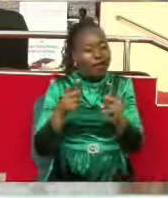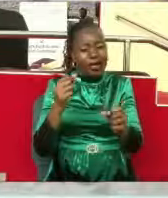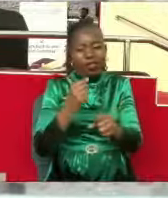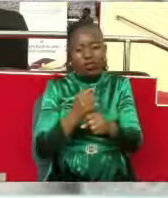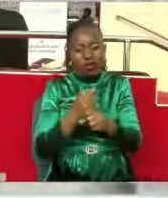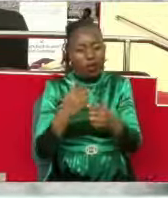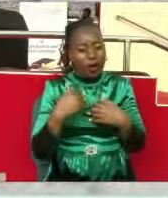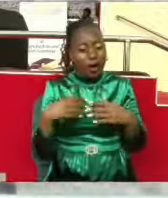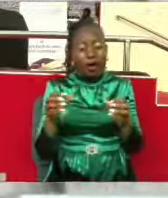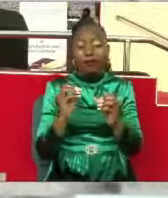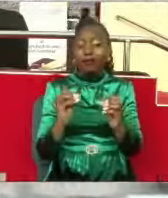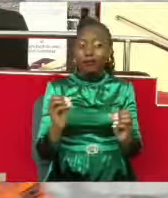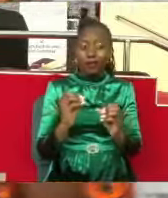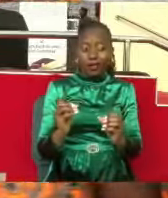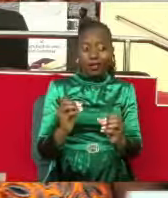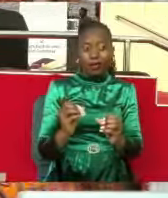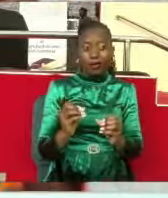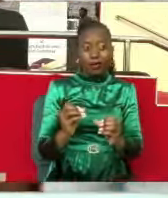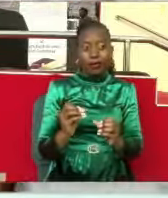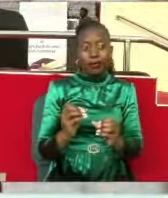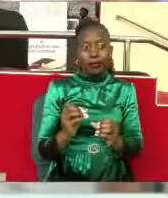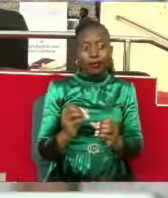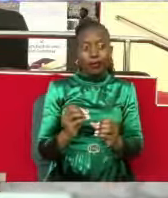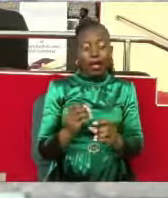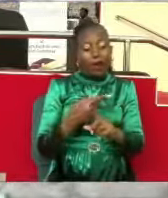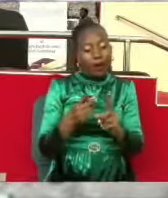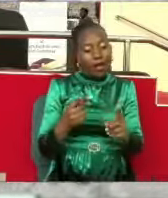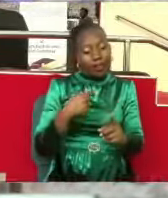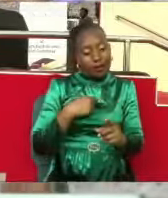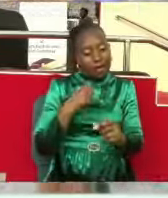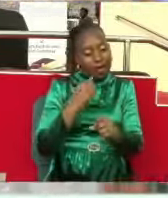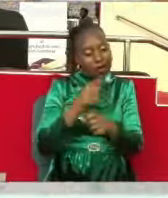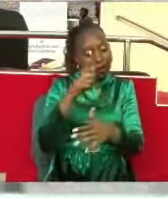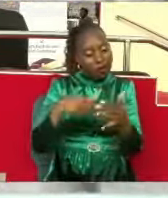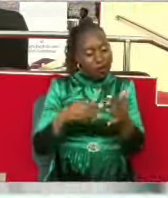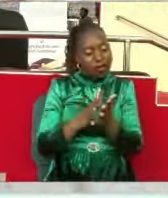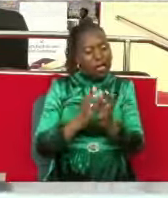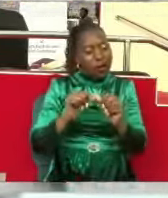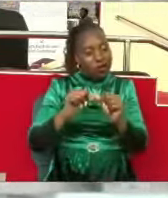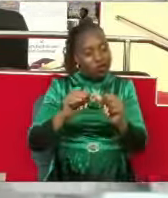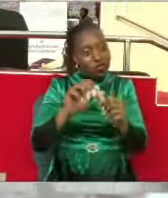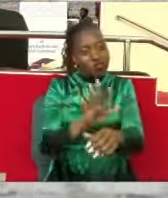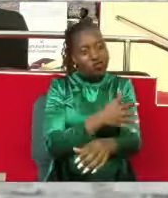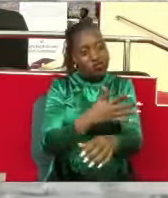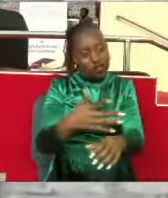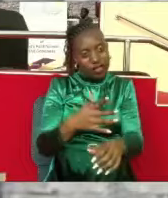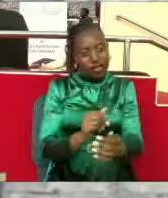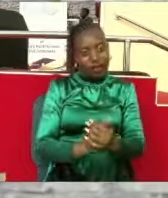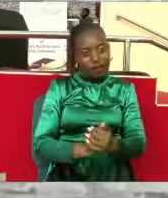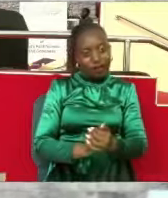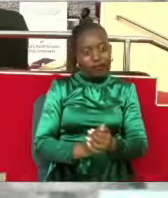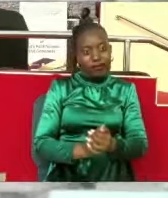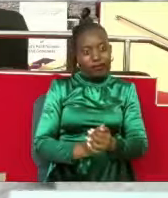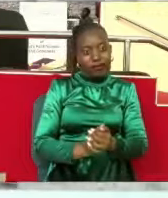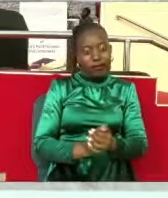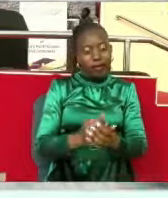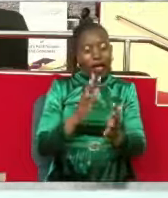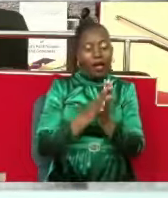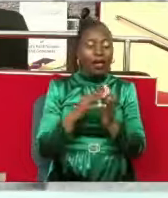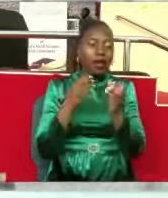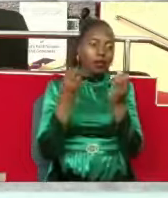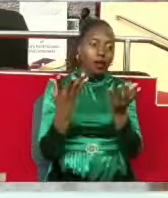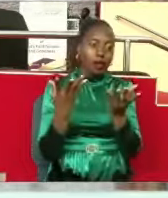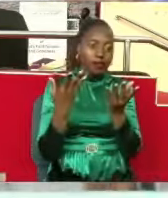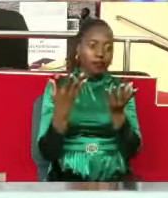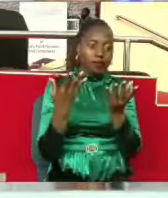had anticipated for. But I'm going to do what? I will sing. Nitaweza kuimba. Hallelujah.